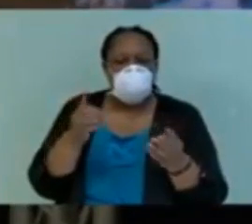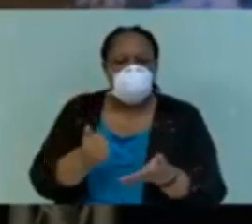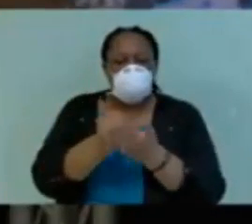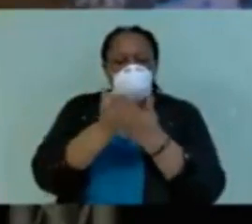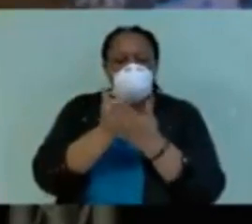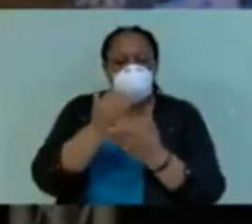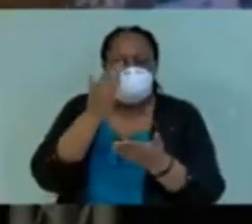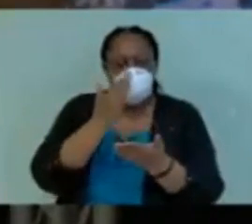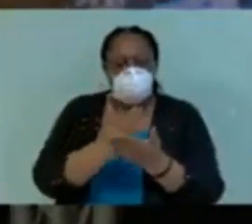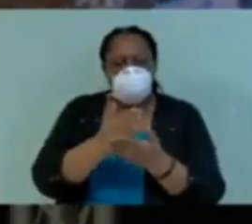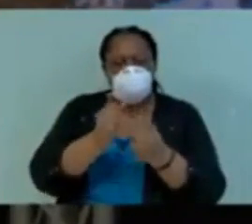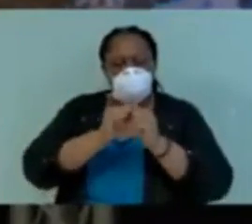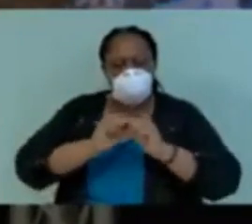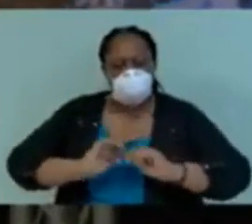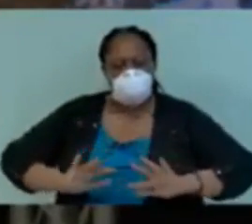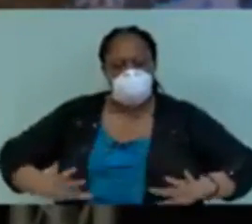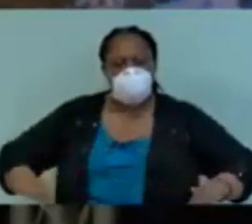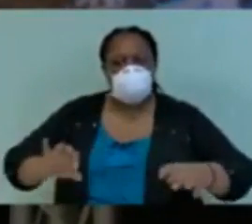CASPER's strategy,